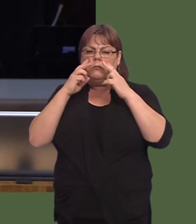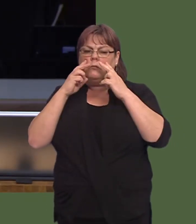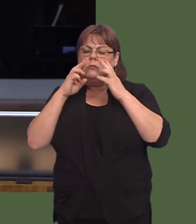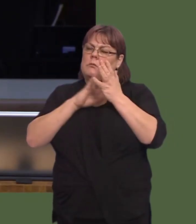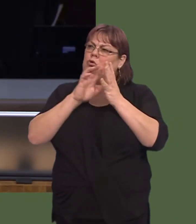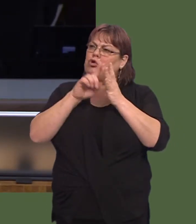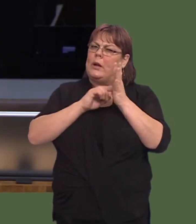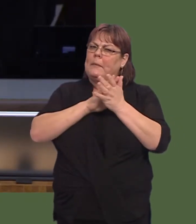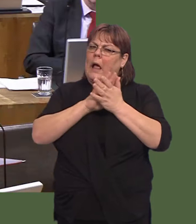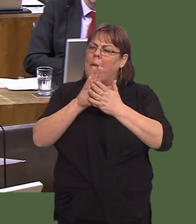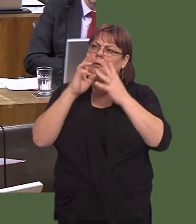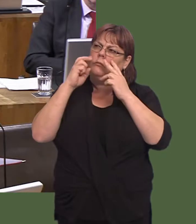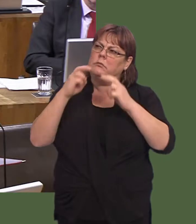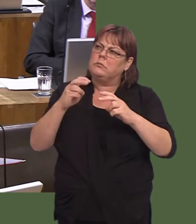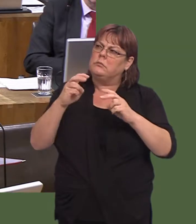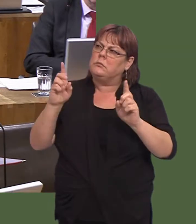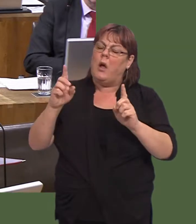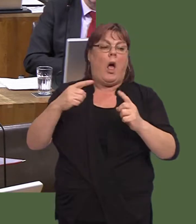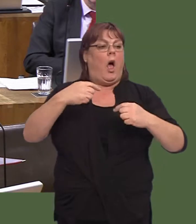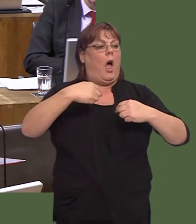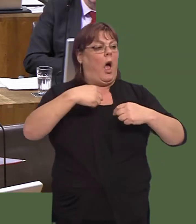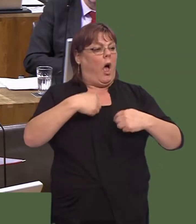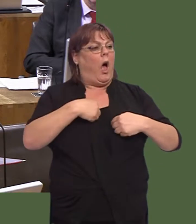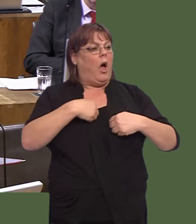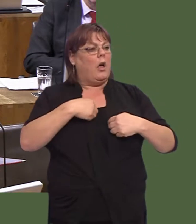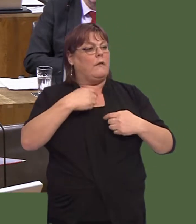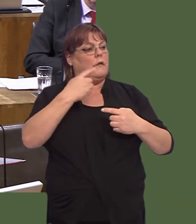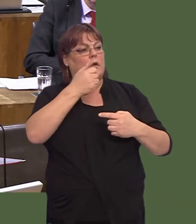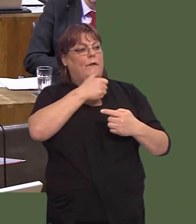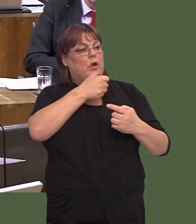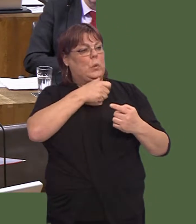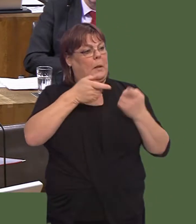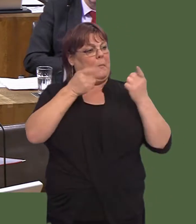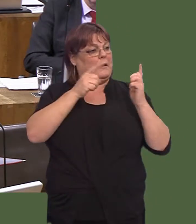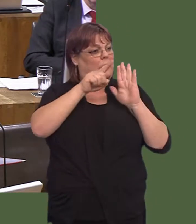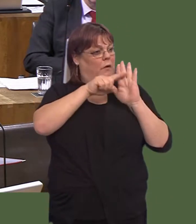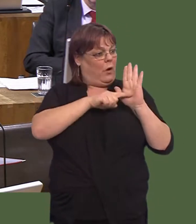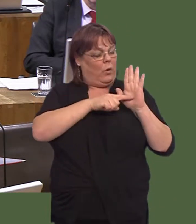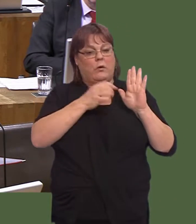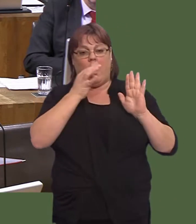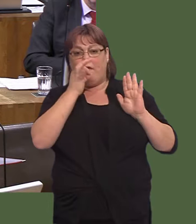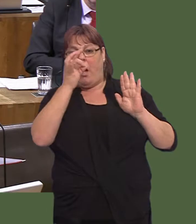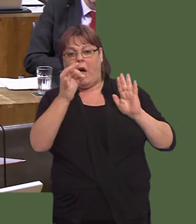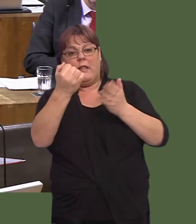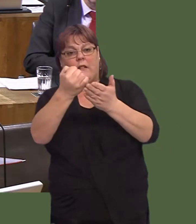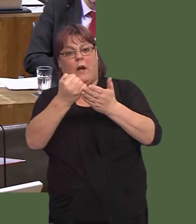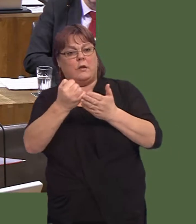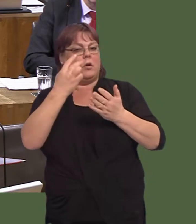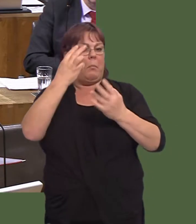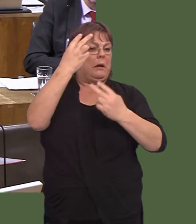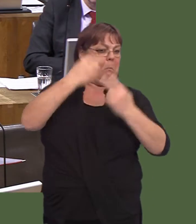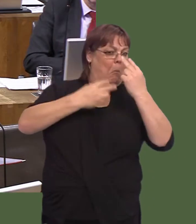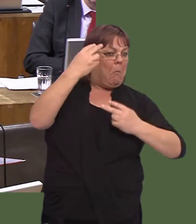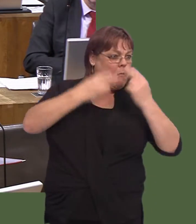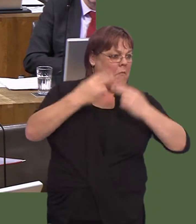of James Hamilton? Well, I've referred myself under the ministerial code to the adviser. It'll be a matter for the independent adviser to